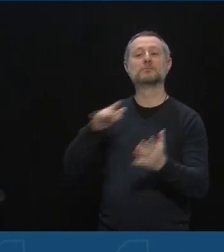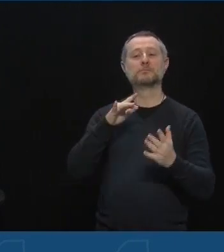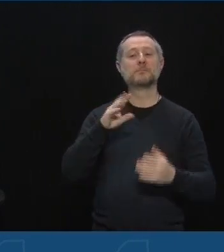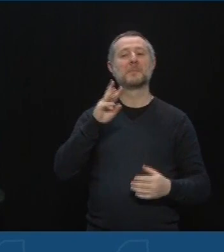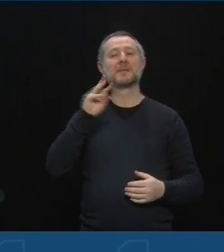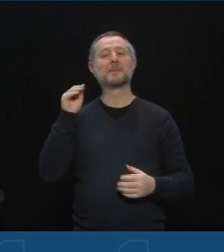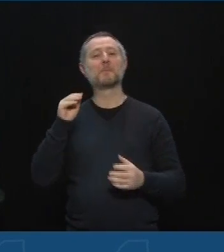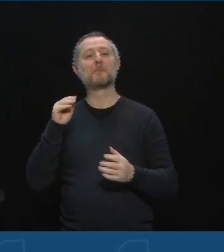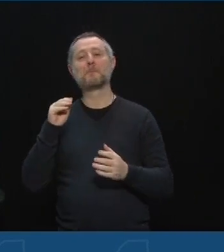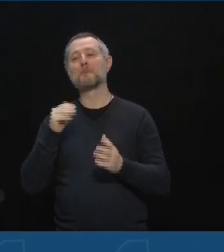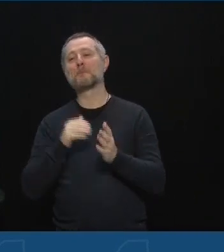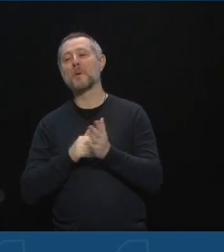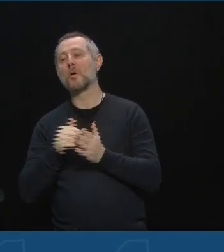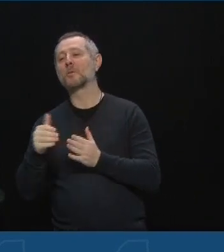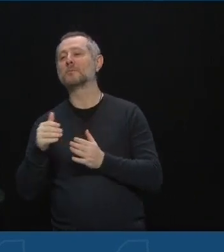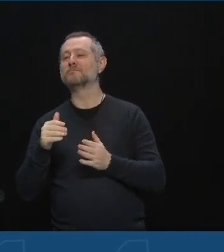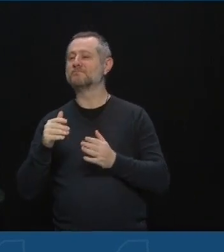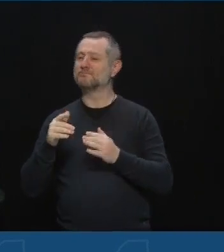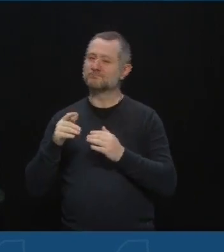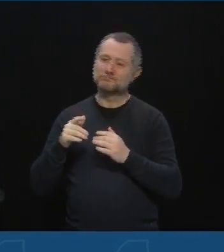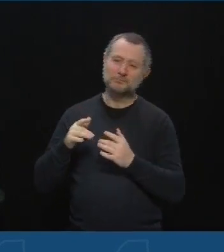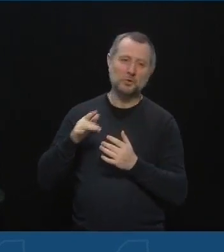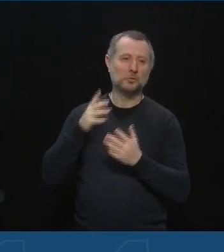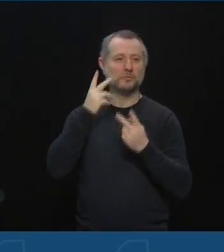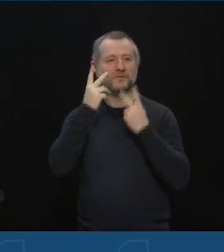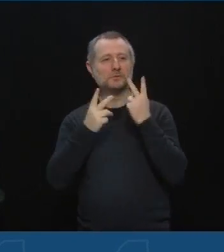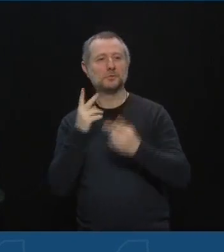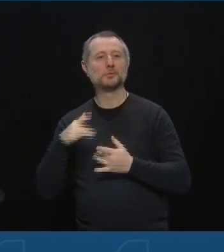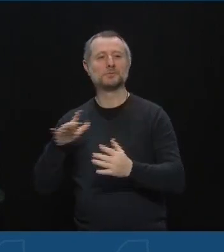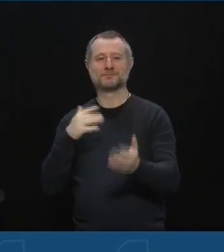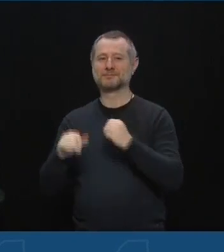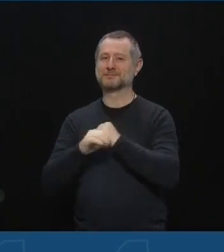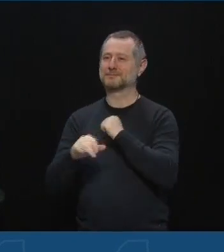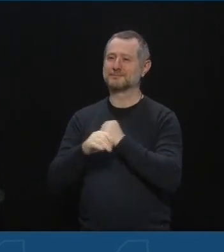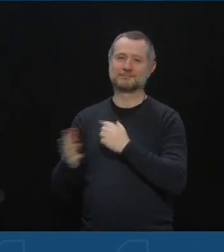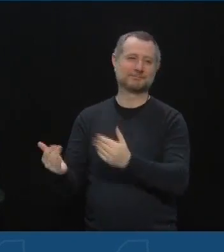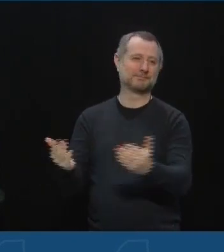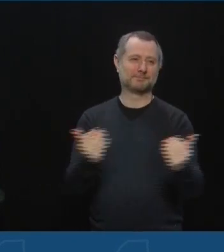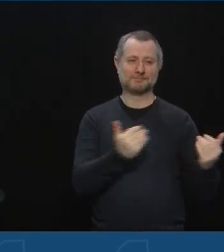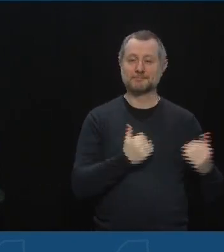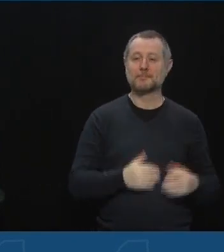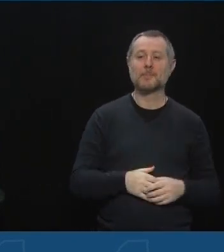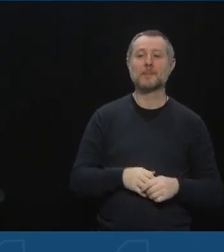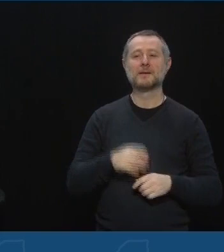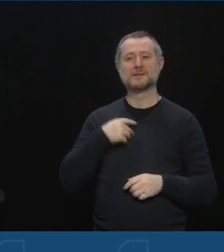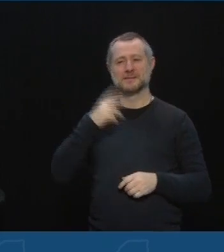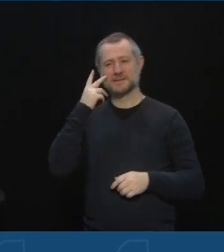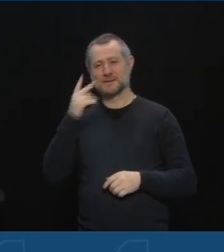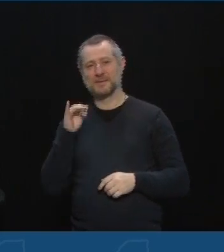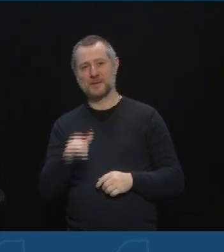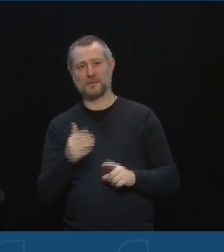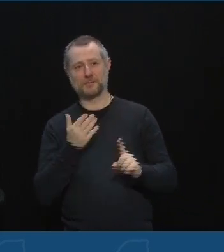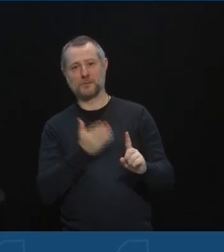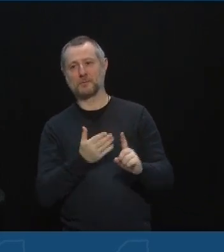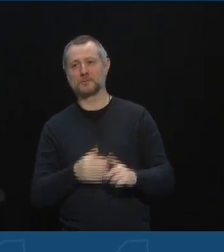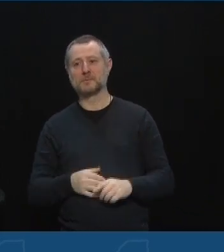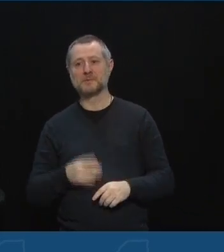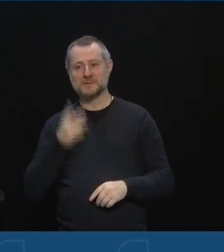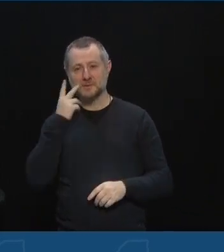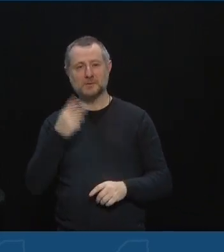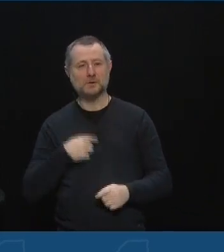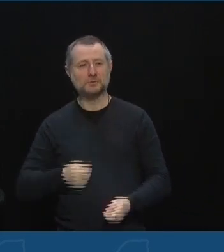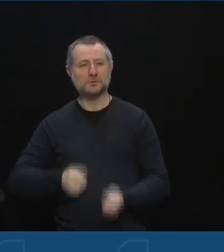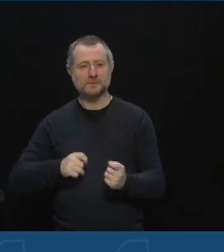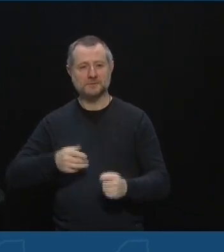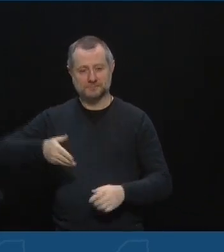our tourism campaigns, and support our regional economic development councils. Also, I've seen more of these. Those are shovels. So is it